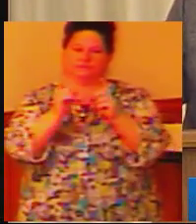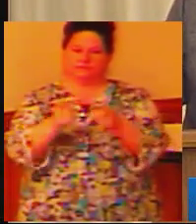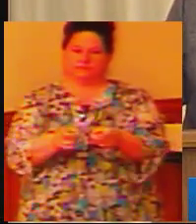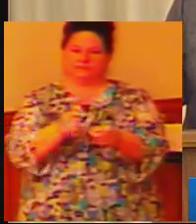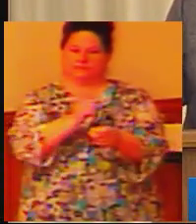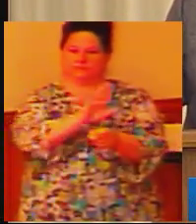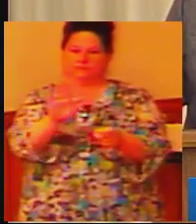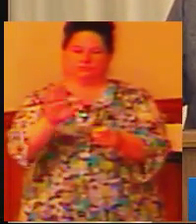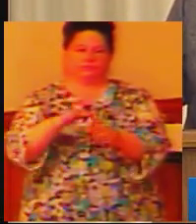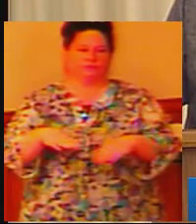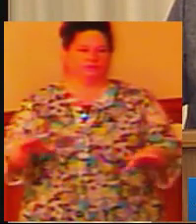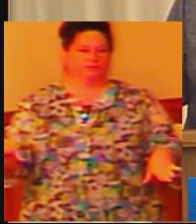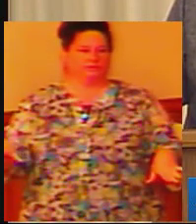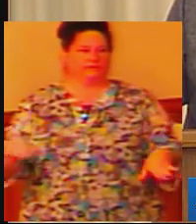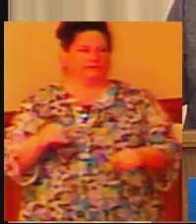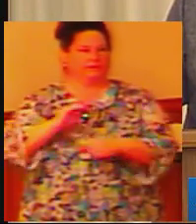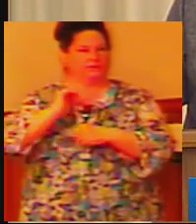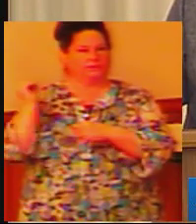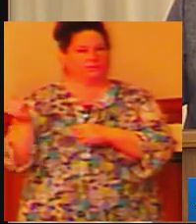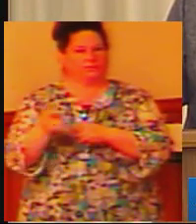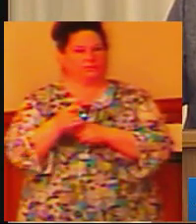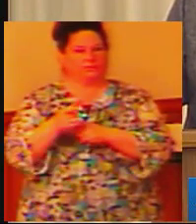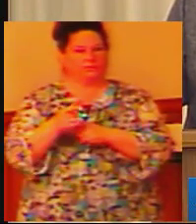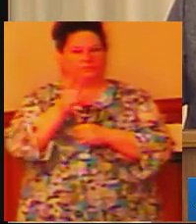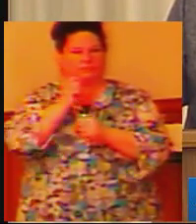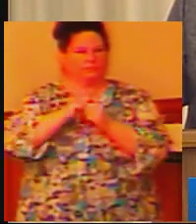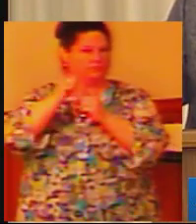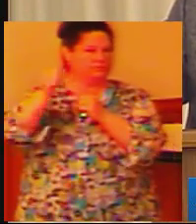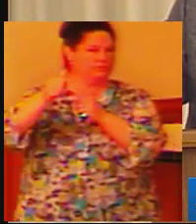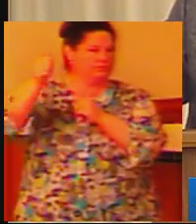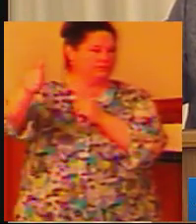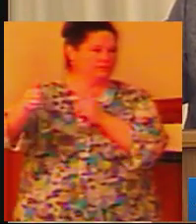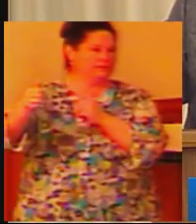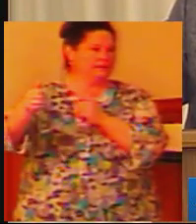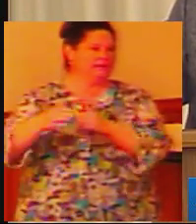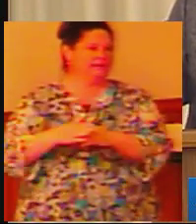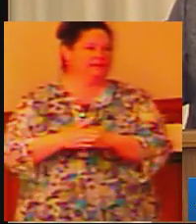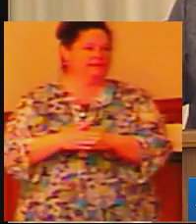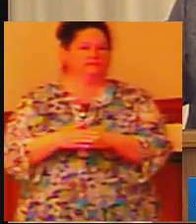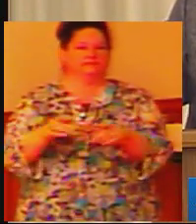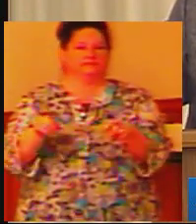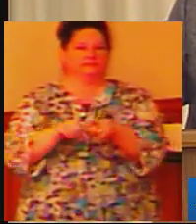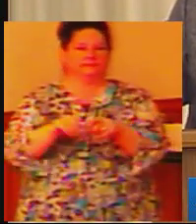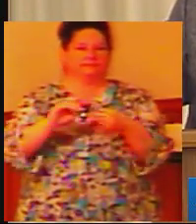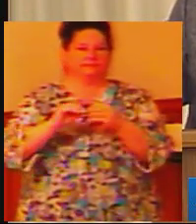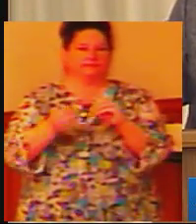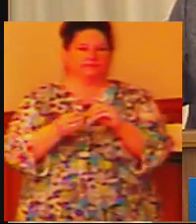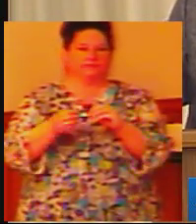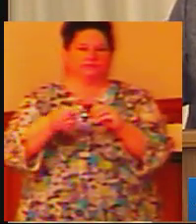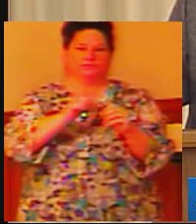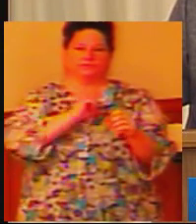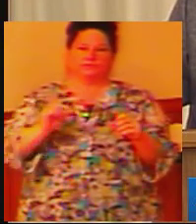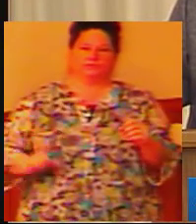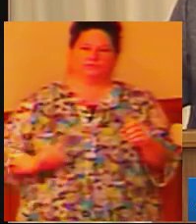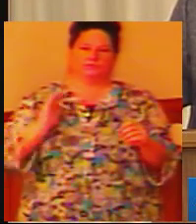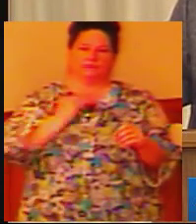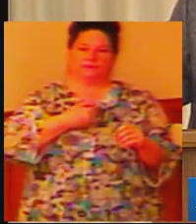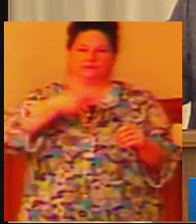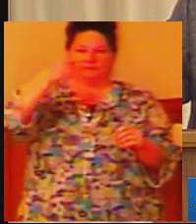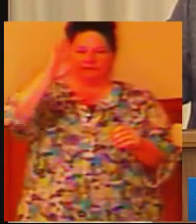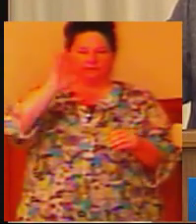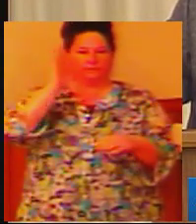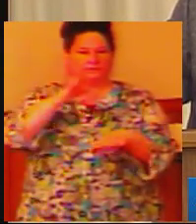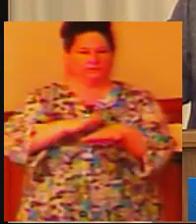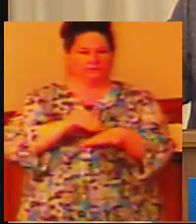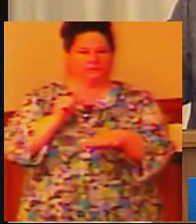and to your children, and to all that are afar off, even as many as the Lord our God shall call.